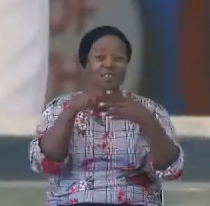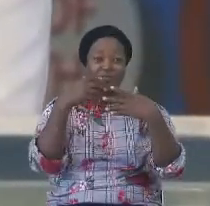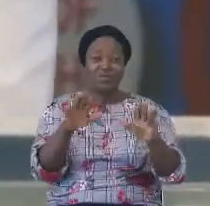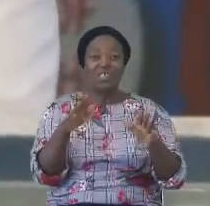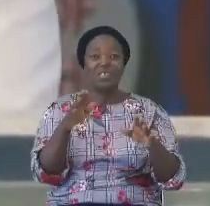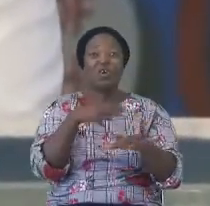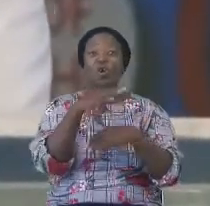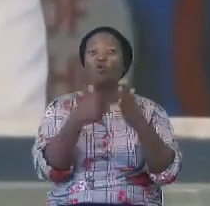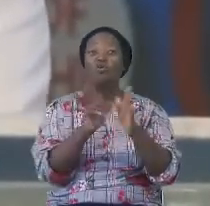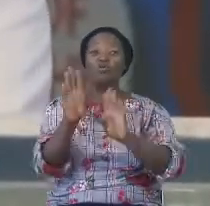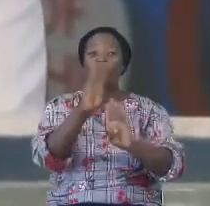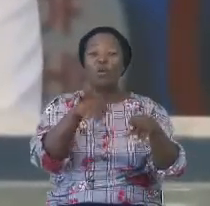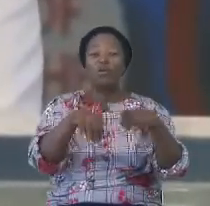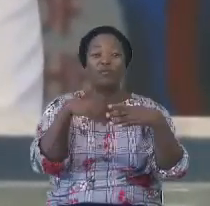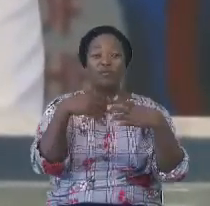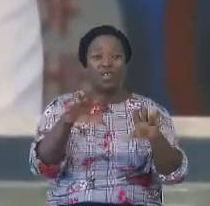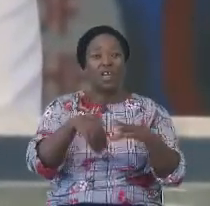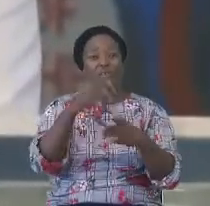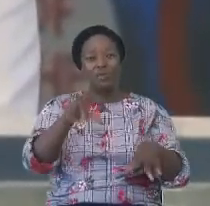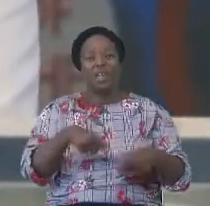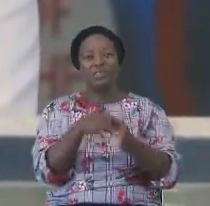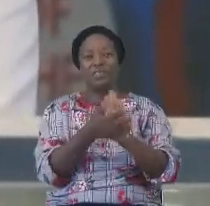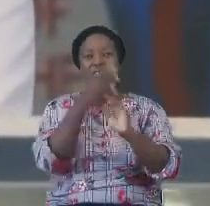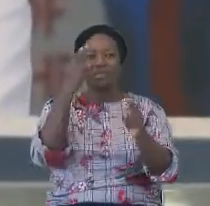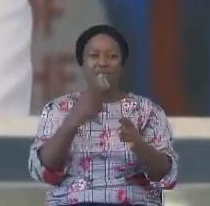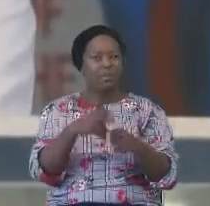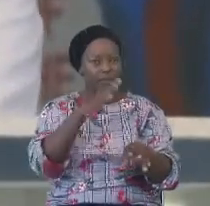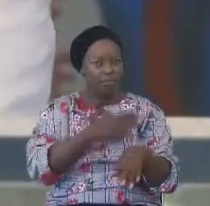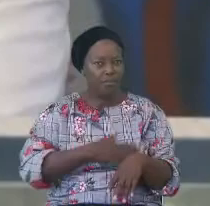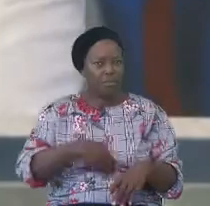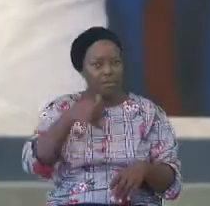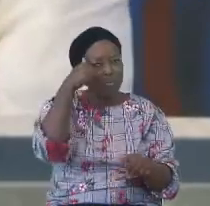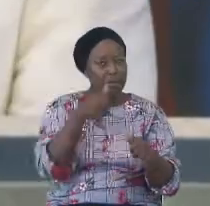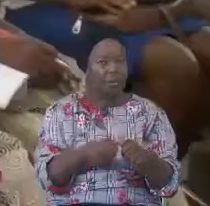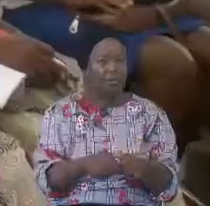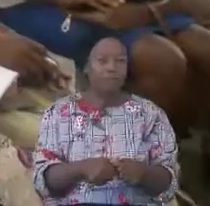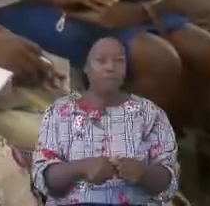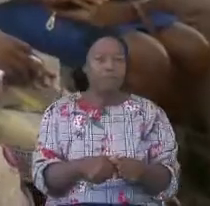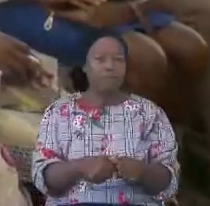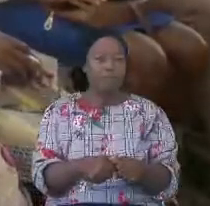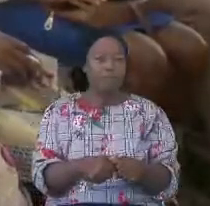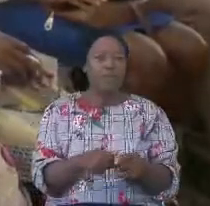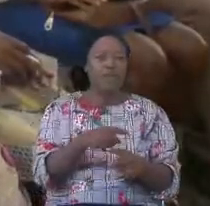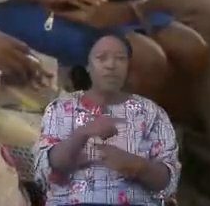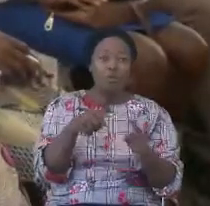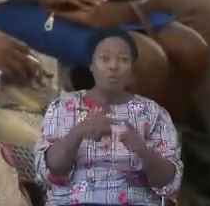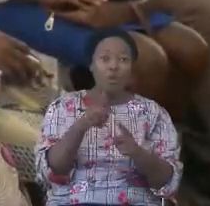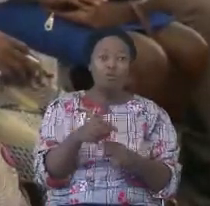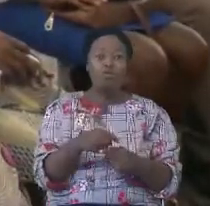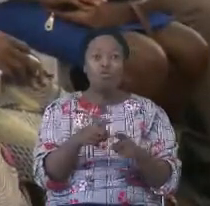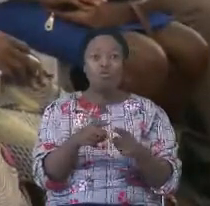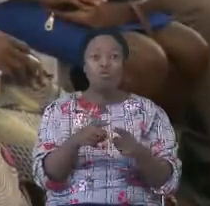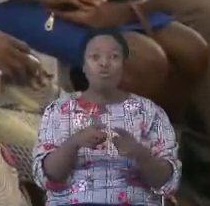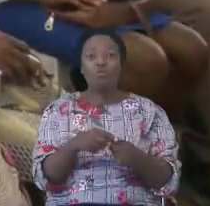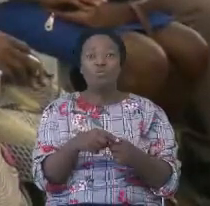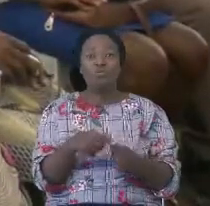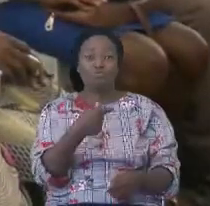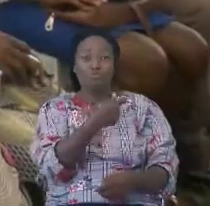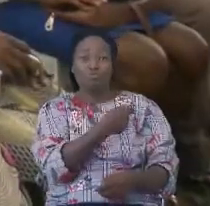affliction, finished out of your life in Jesus' name. Please